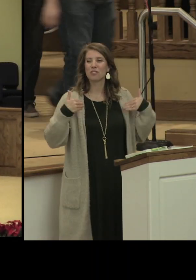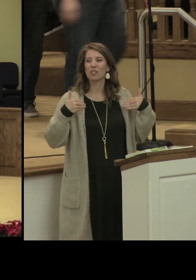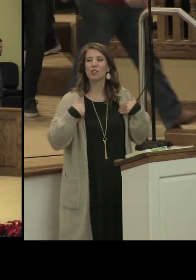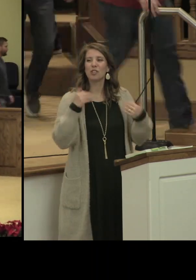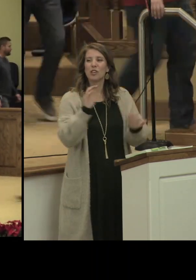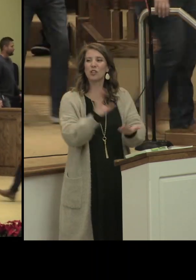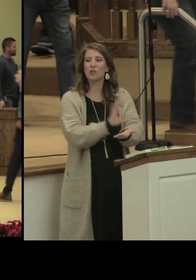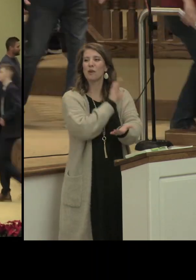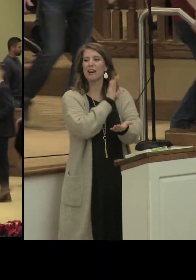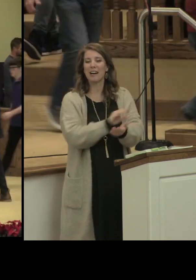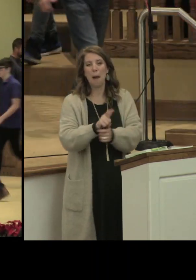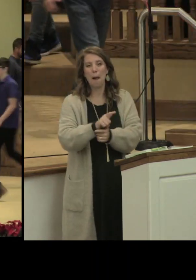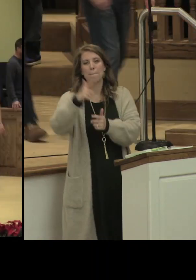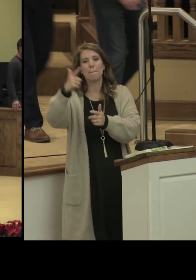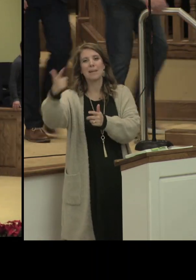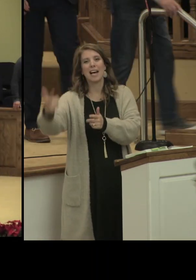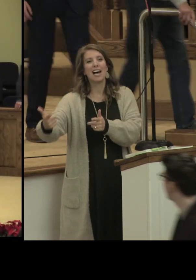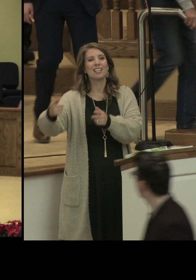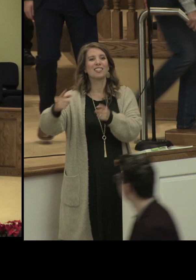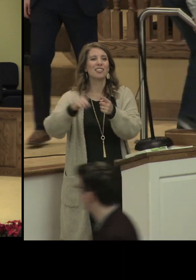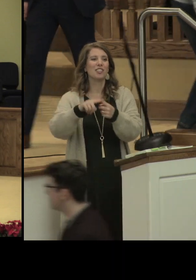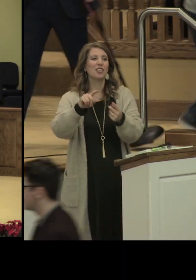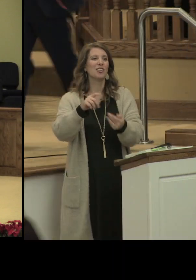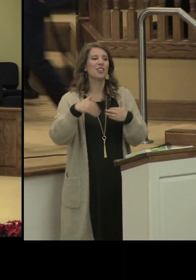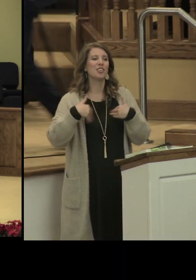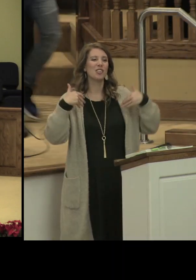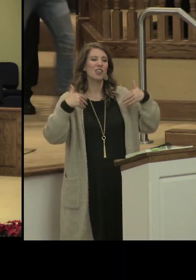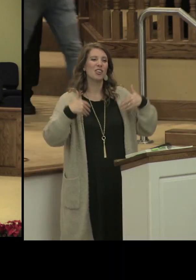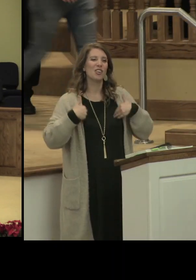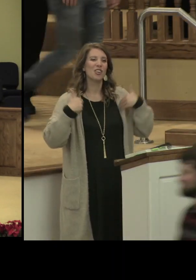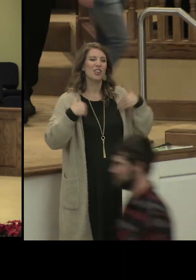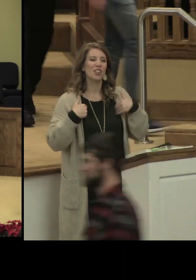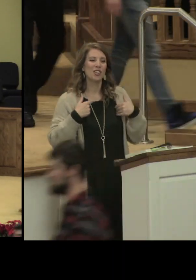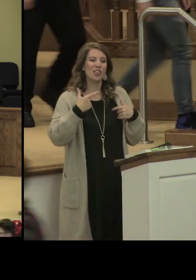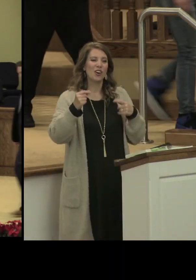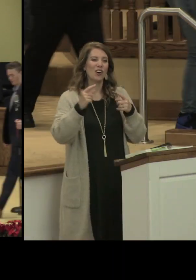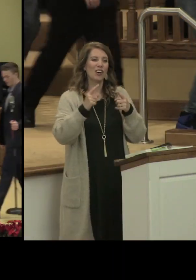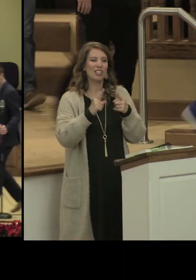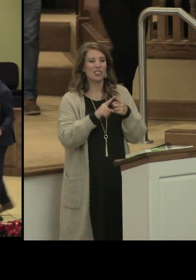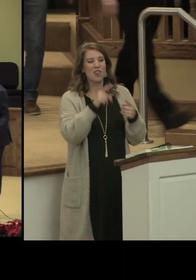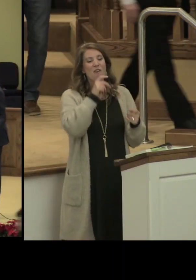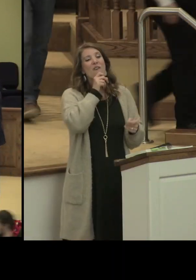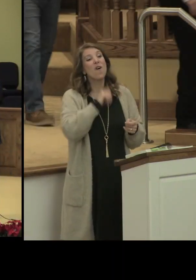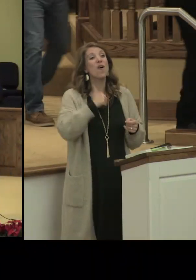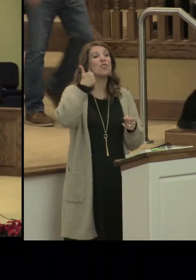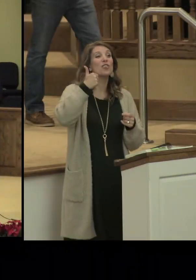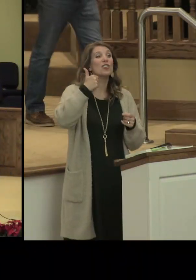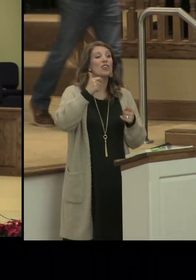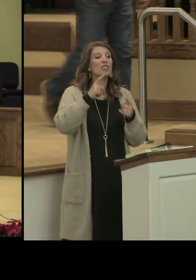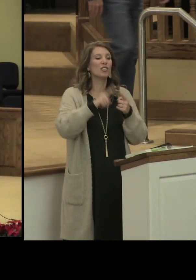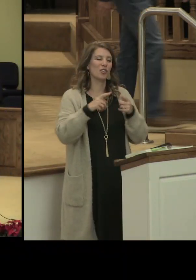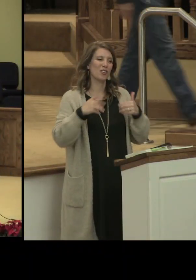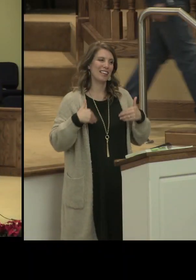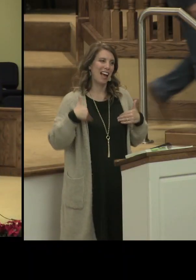choir. Passing the torch. Going from the seasoned to the